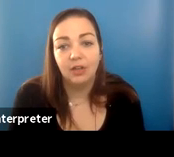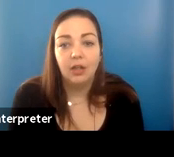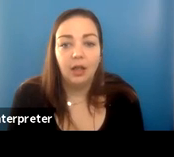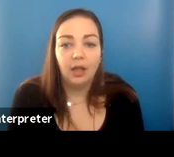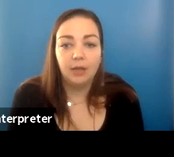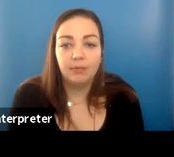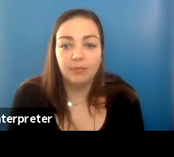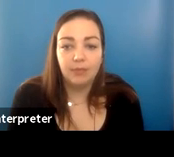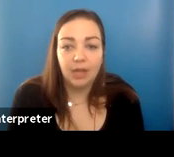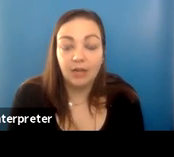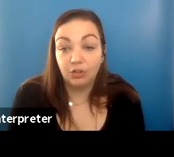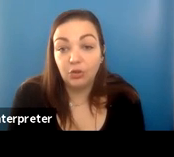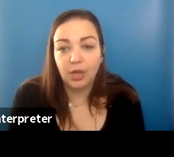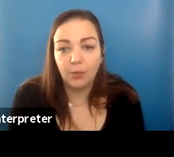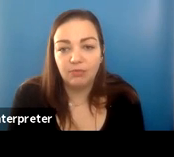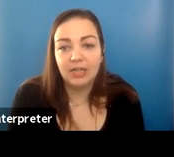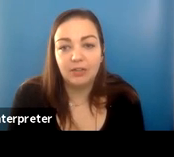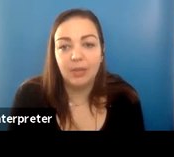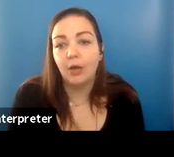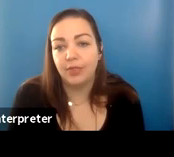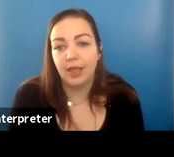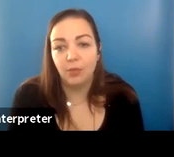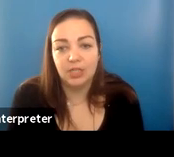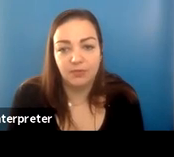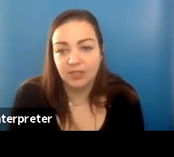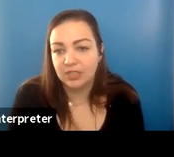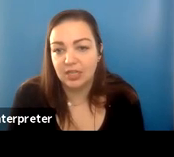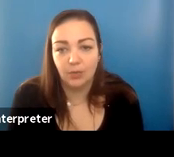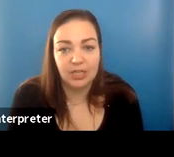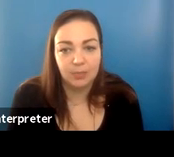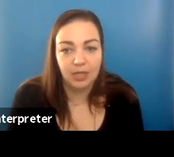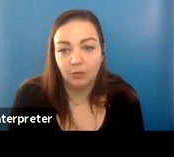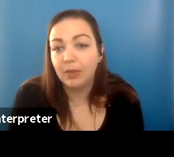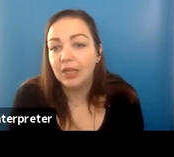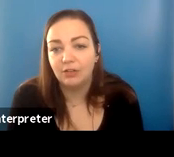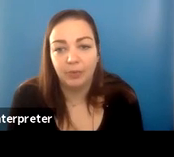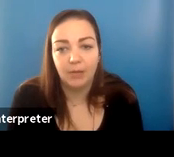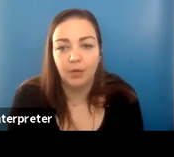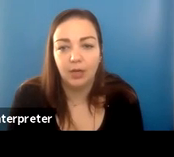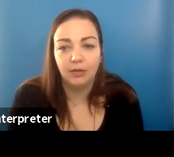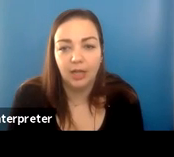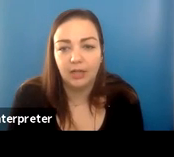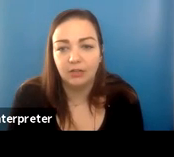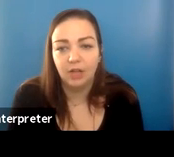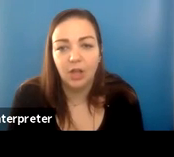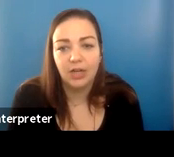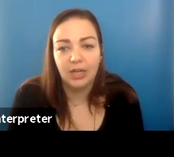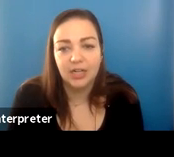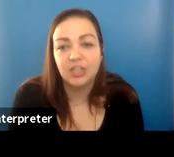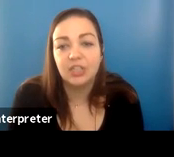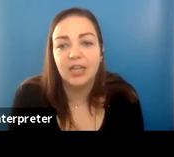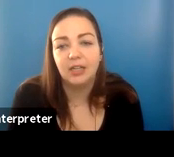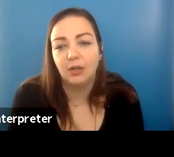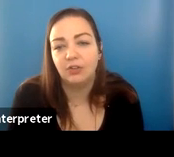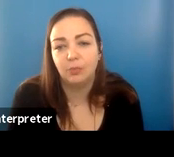understandings. And to do that, we really need to be out there. We need to be visiting. We need to be speaking to people and learning